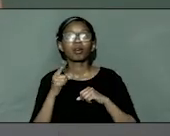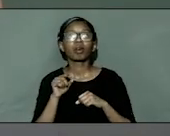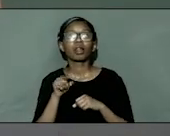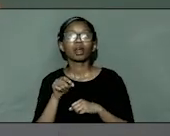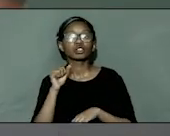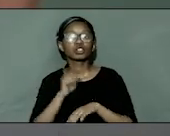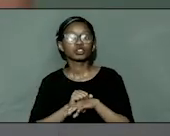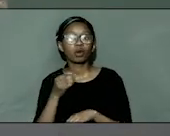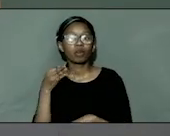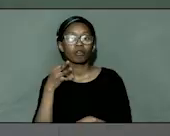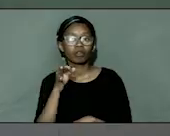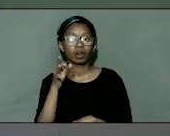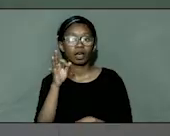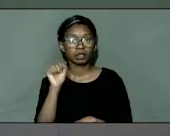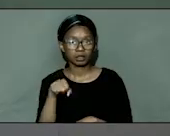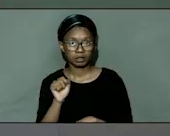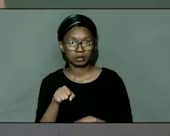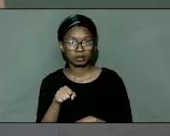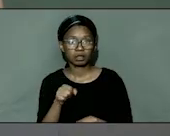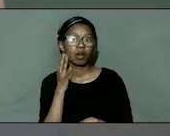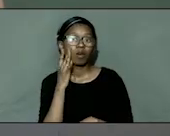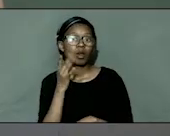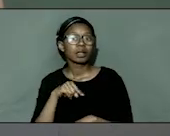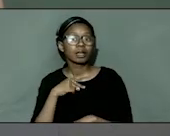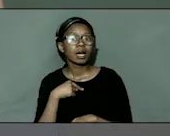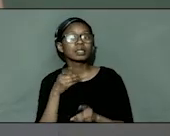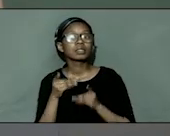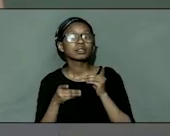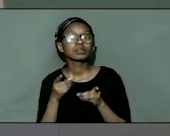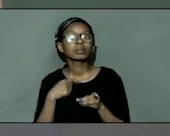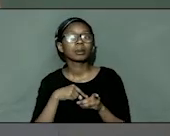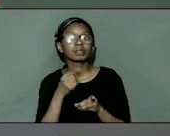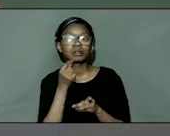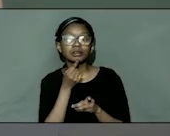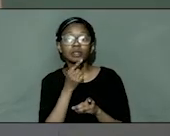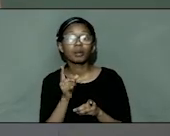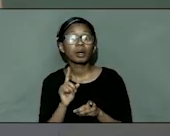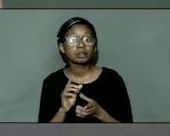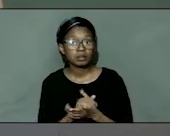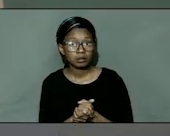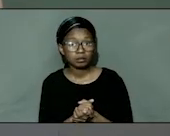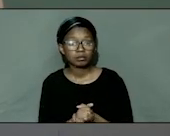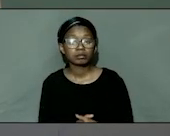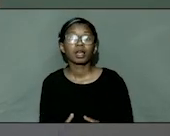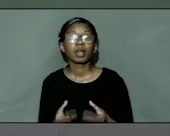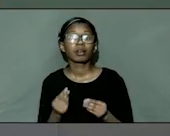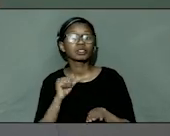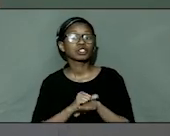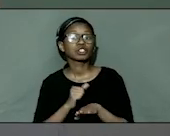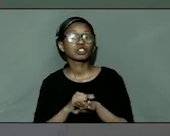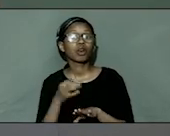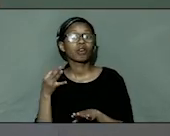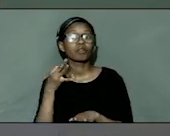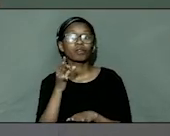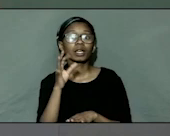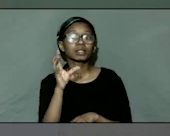stoneflies. Again, when we describe it, we would say what? There are stoneflies with